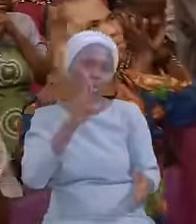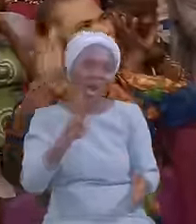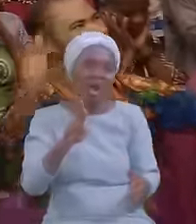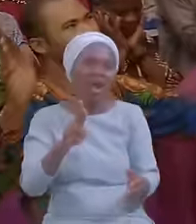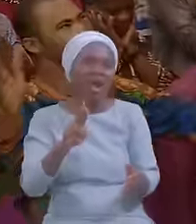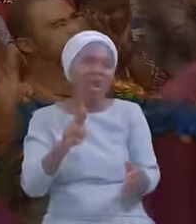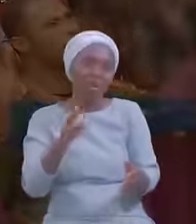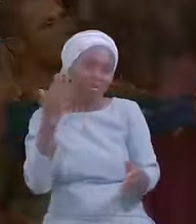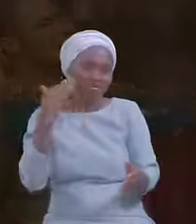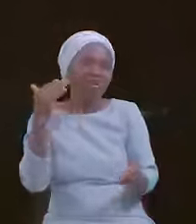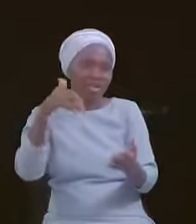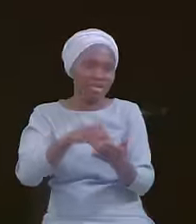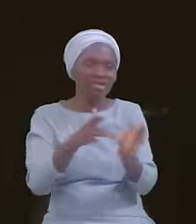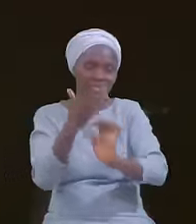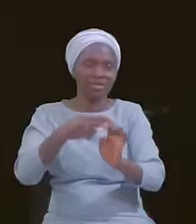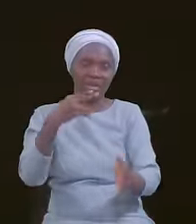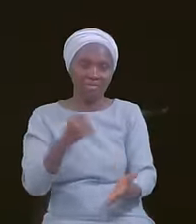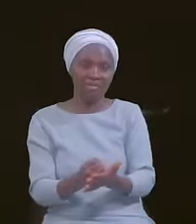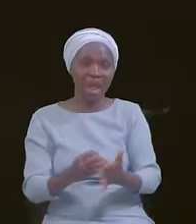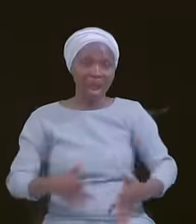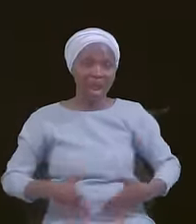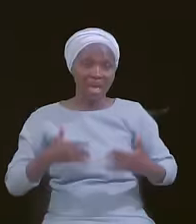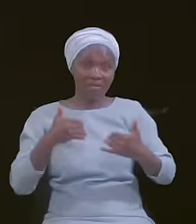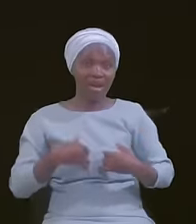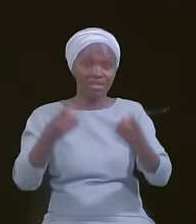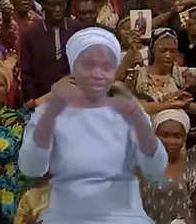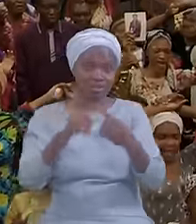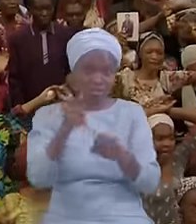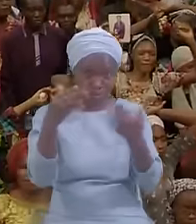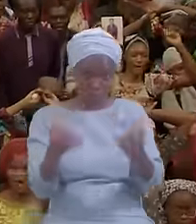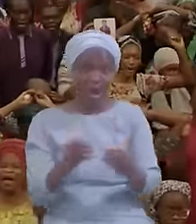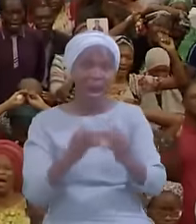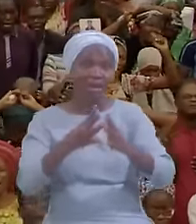Life has come. Abundant life has come.